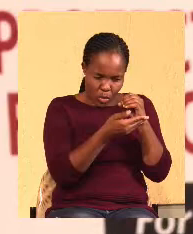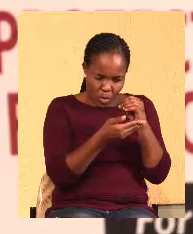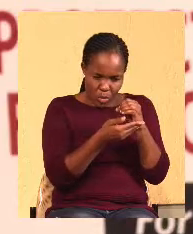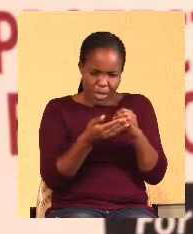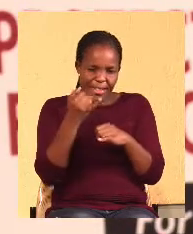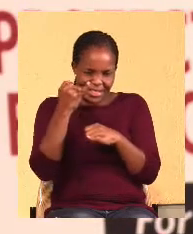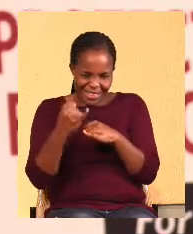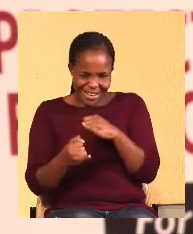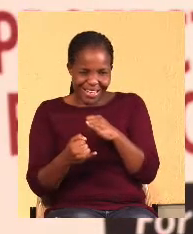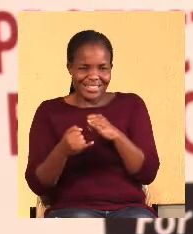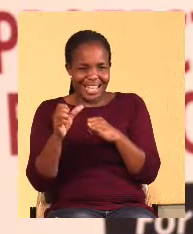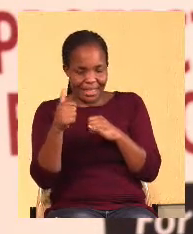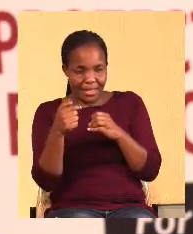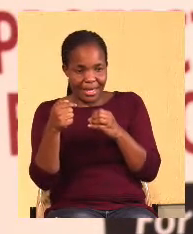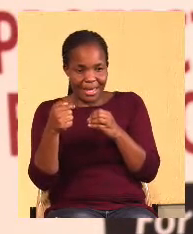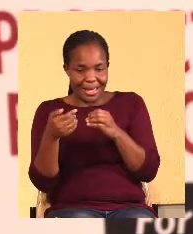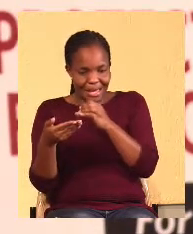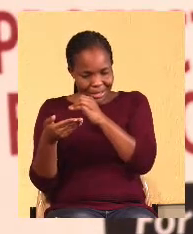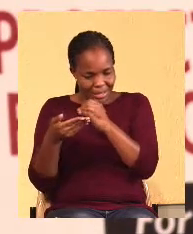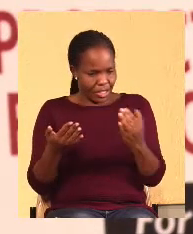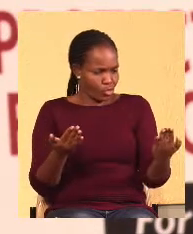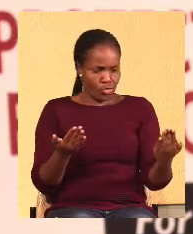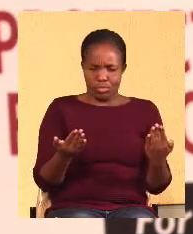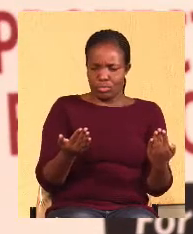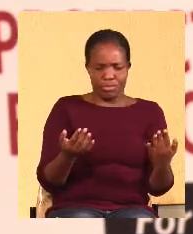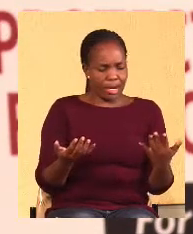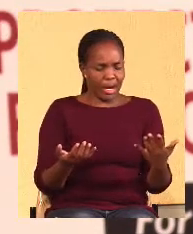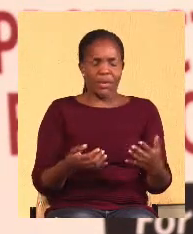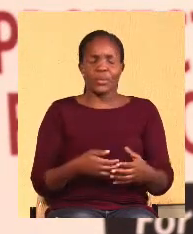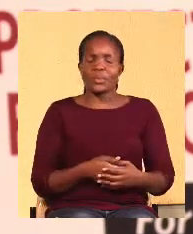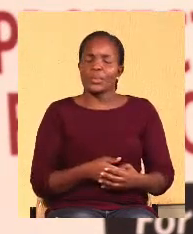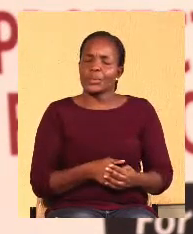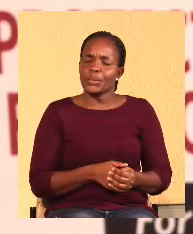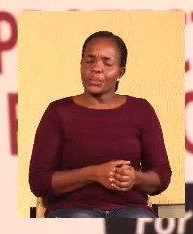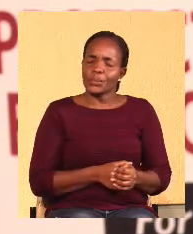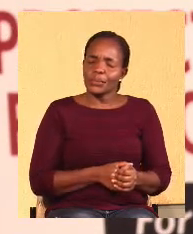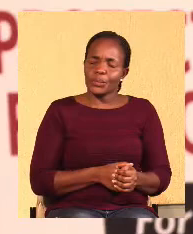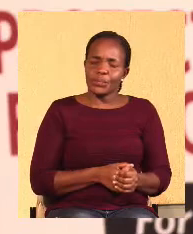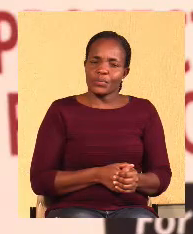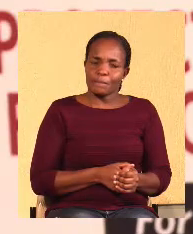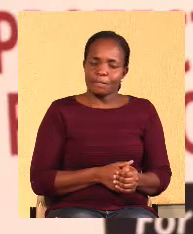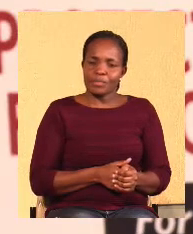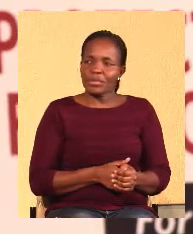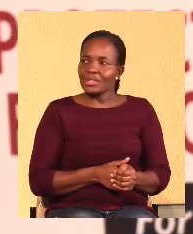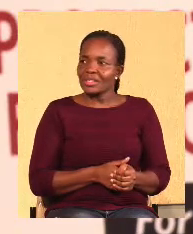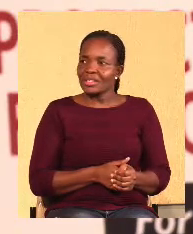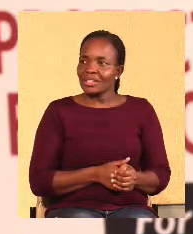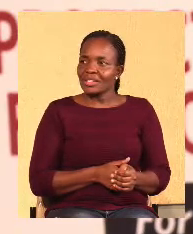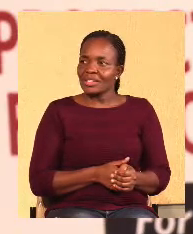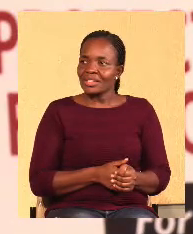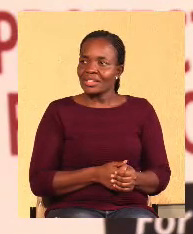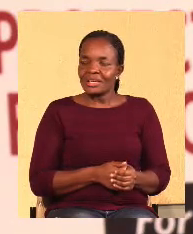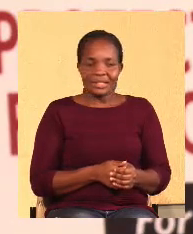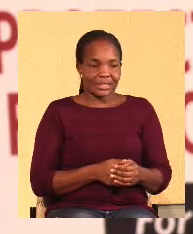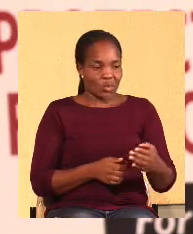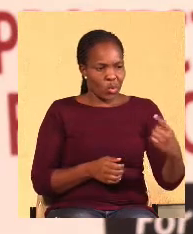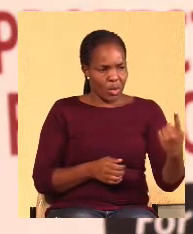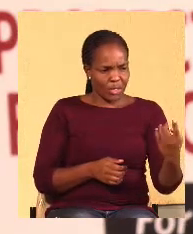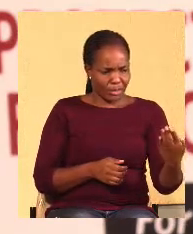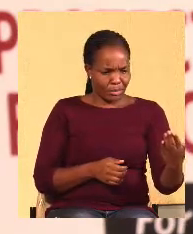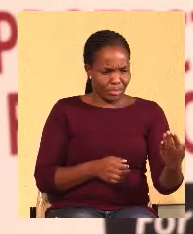confirmatory test. If there is a discordancy or the results are not showing the same, one is